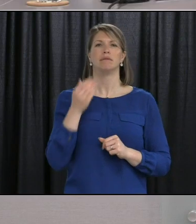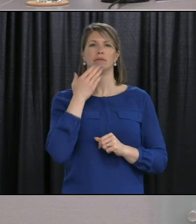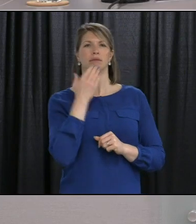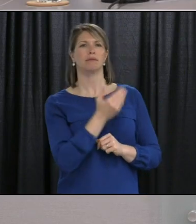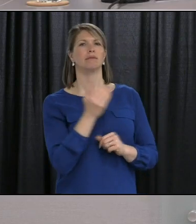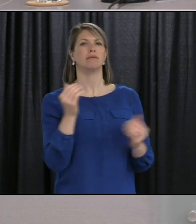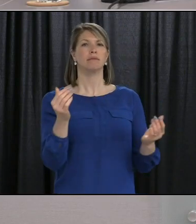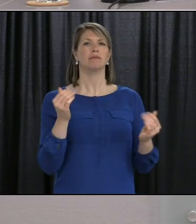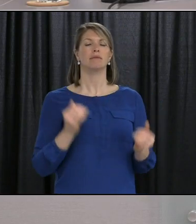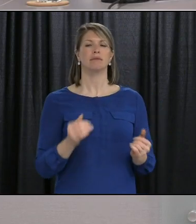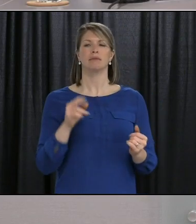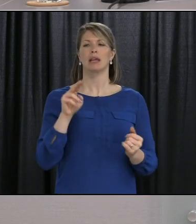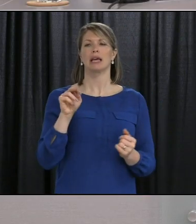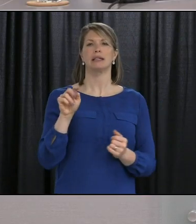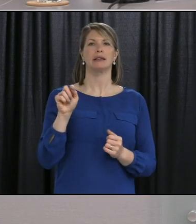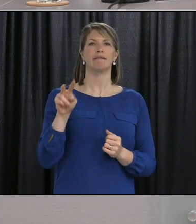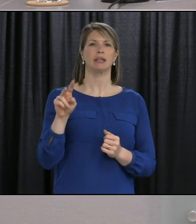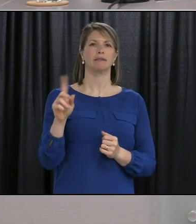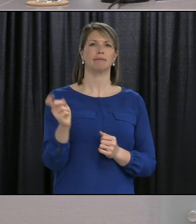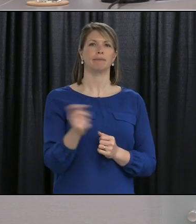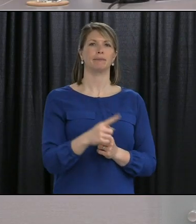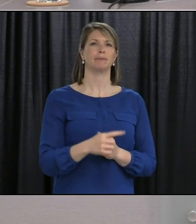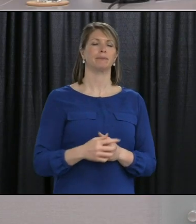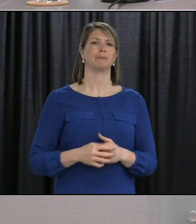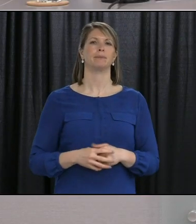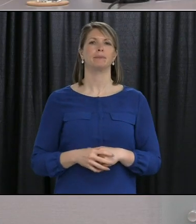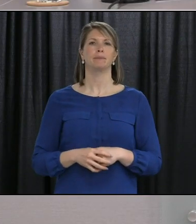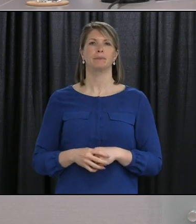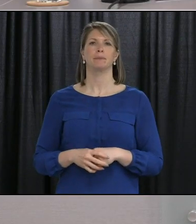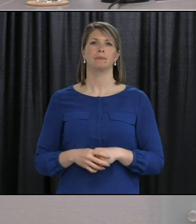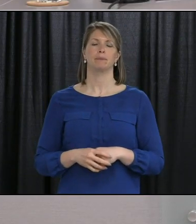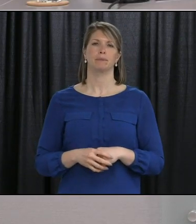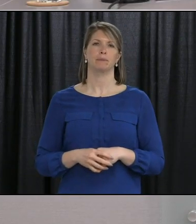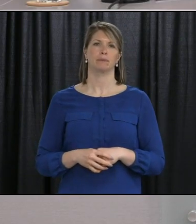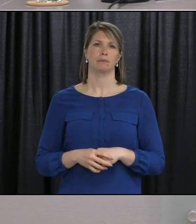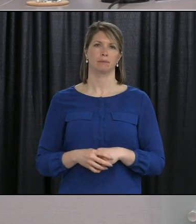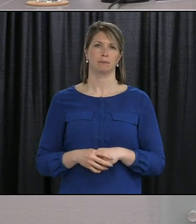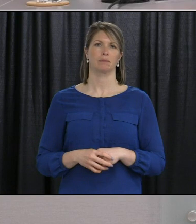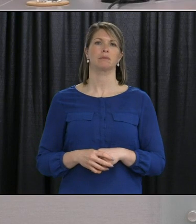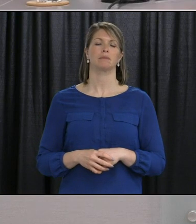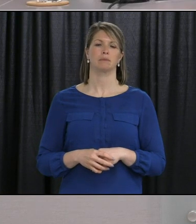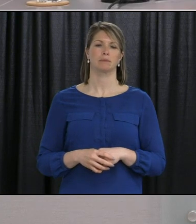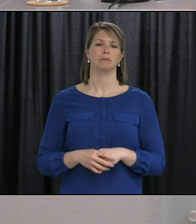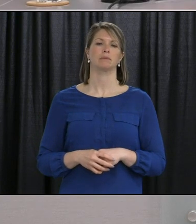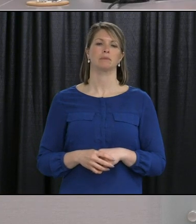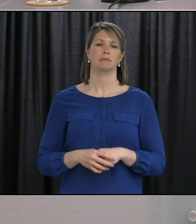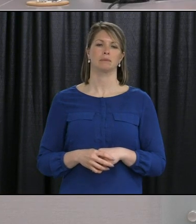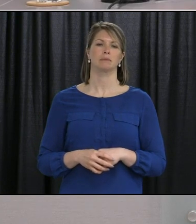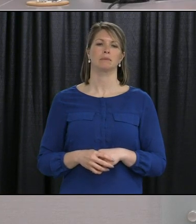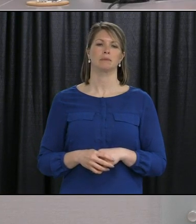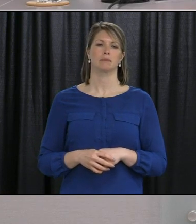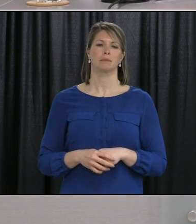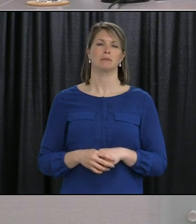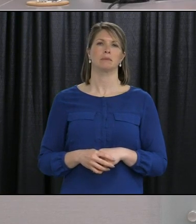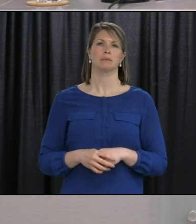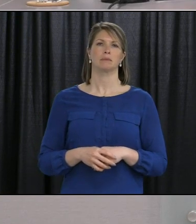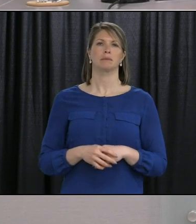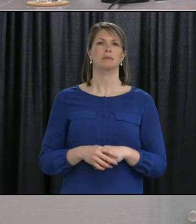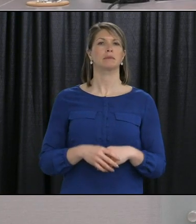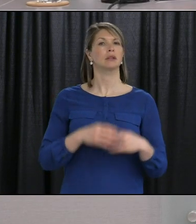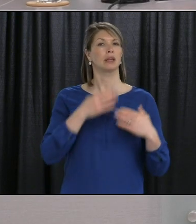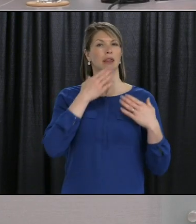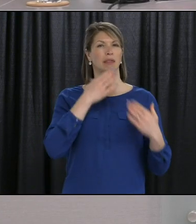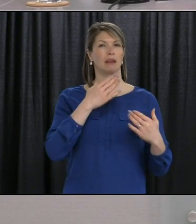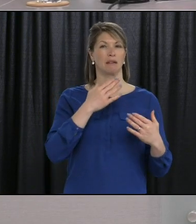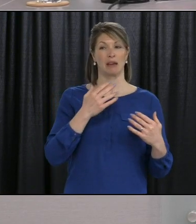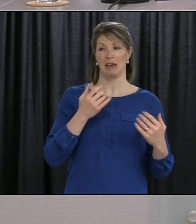question is from Kellyanne Roberts of NTV News. Please go ahead. Thank you. We've talked over the past 2 days now quite a